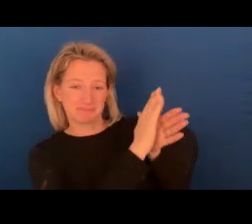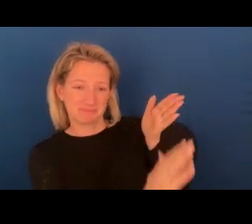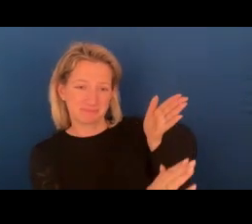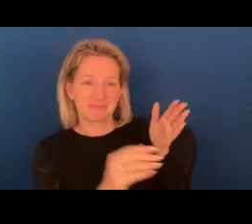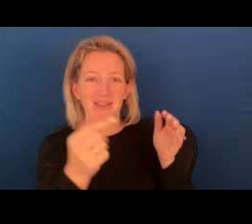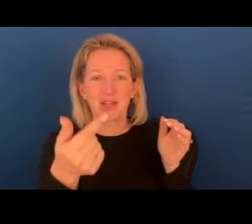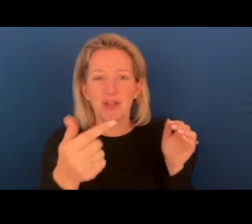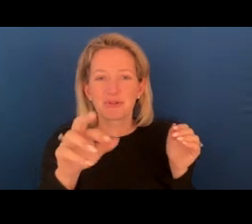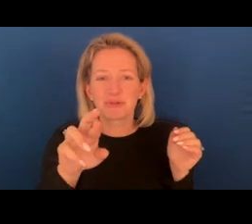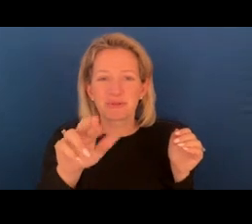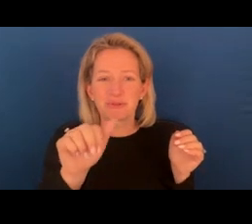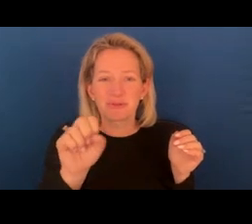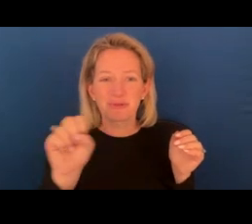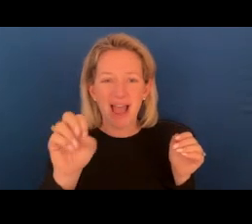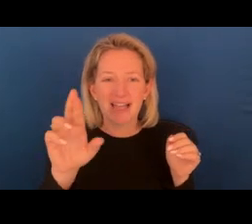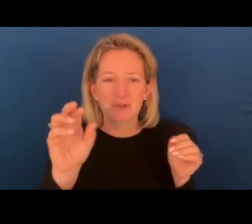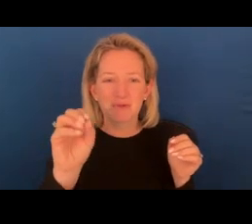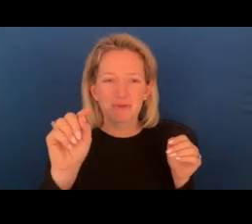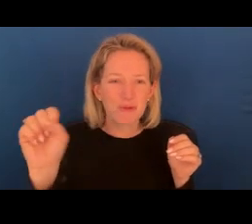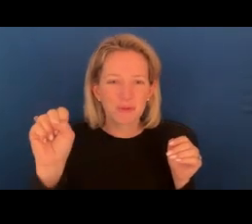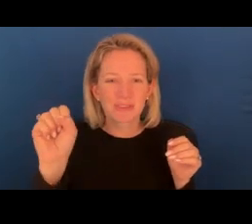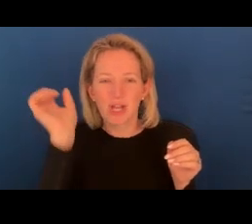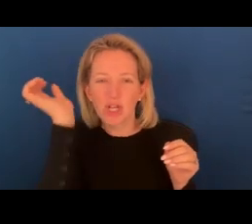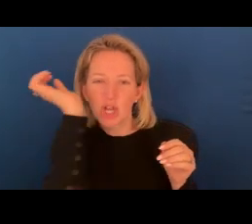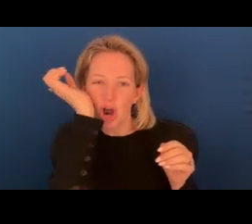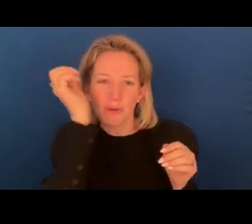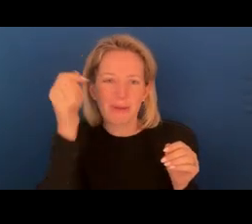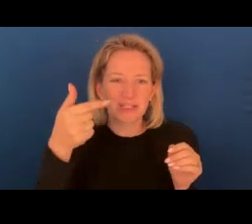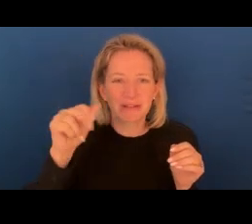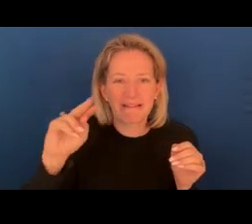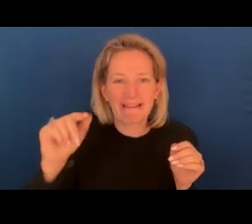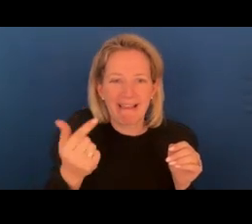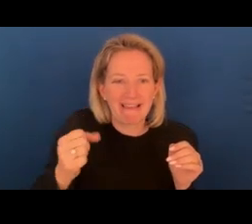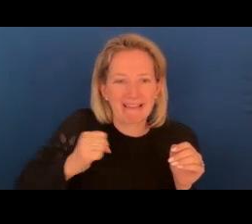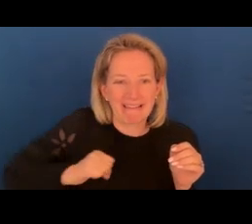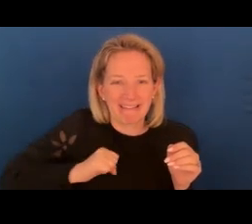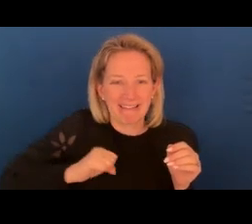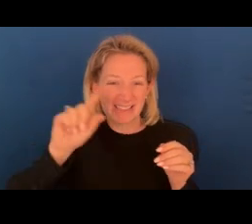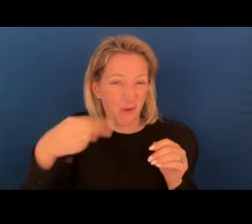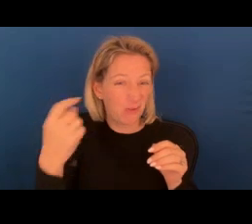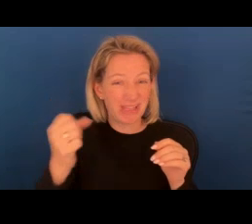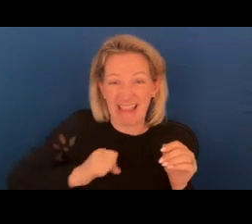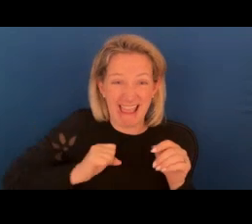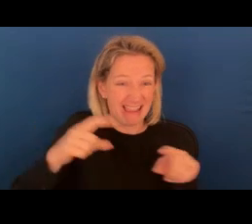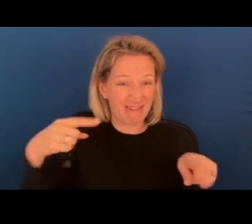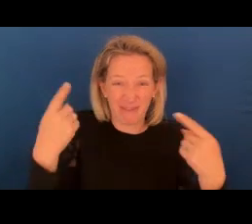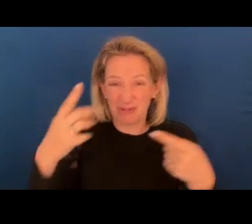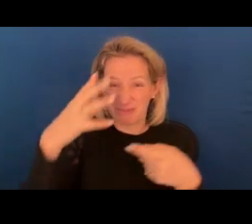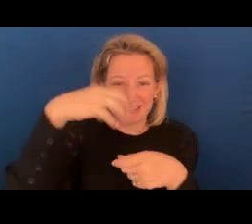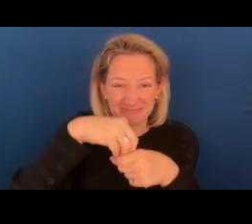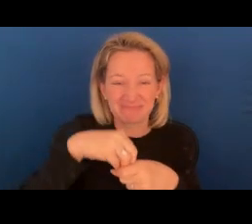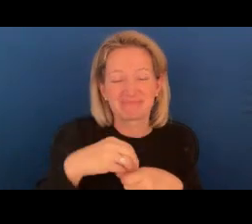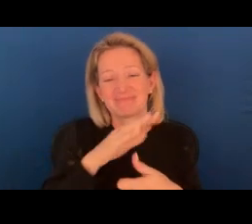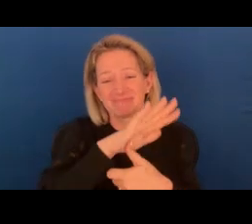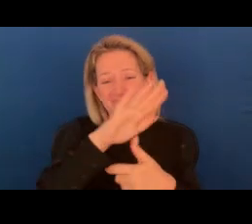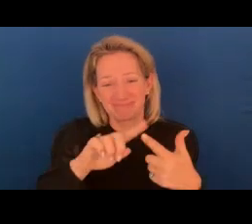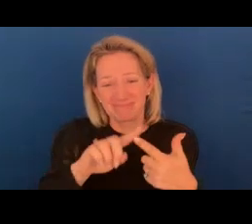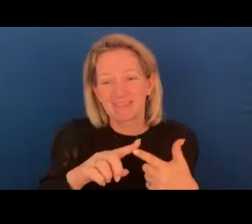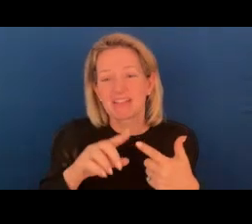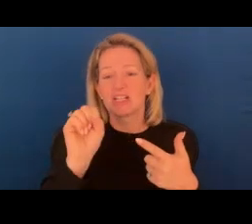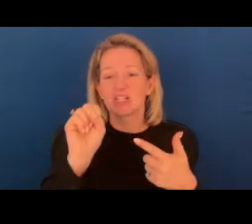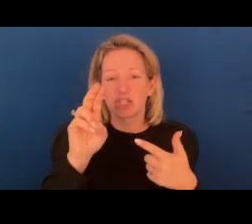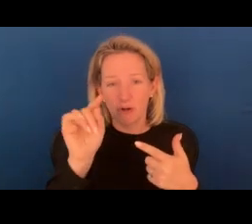of. Washington Surfrider, we partner heavily with them. Washington State Parks as well. Olympic Coast National Marine